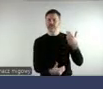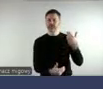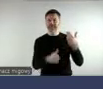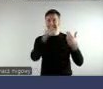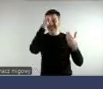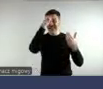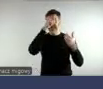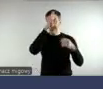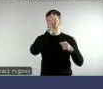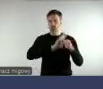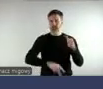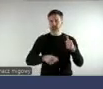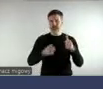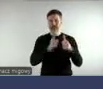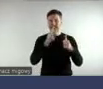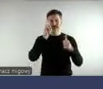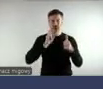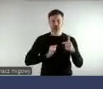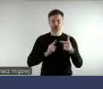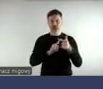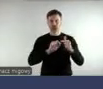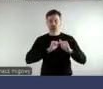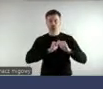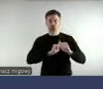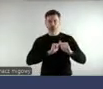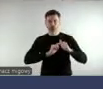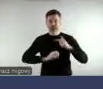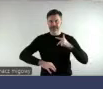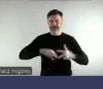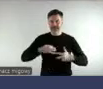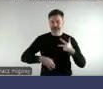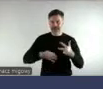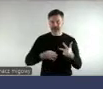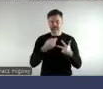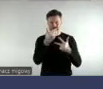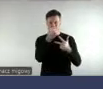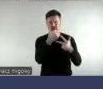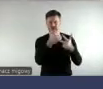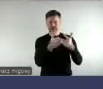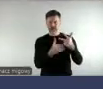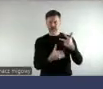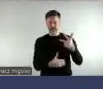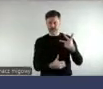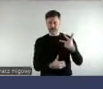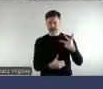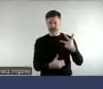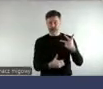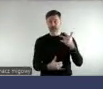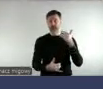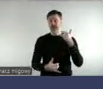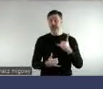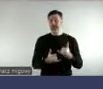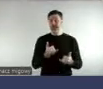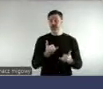defense districts, and 3 home guard districts. And if this is not enough, I'll show you the next